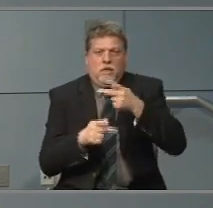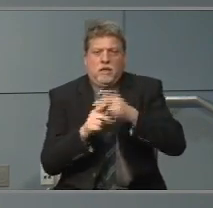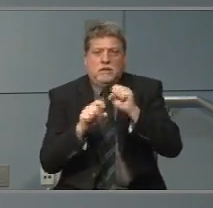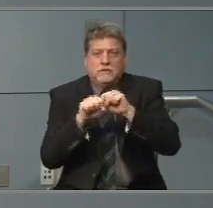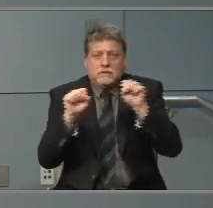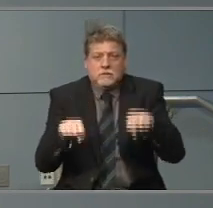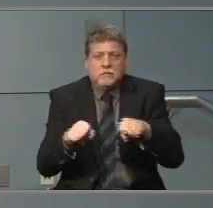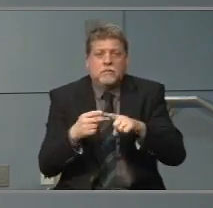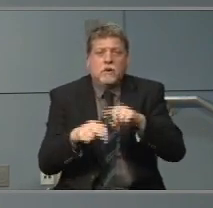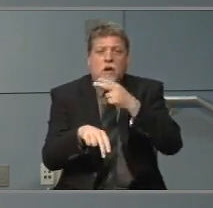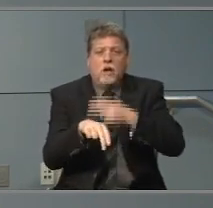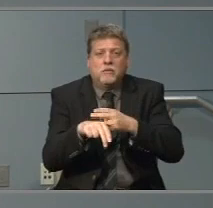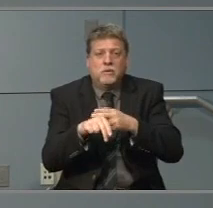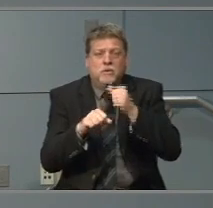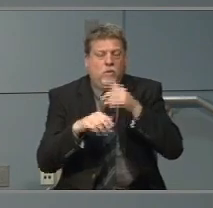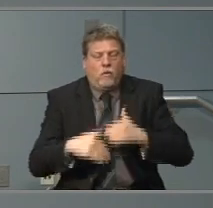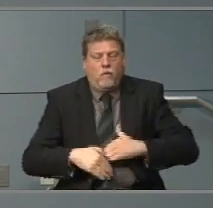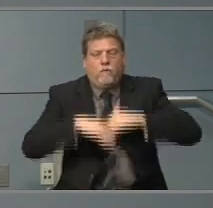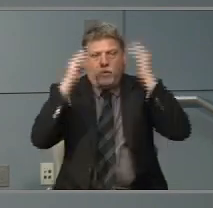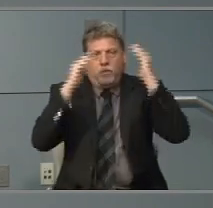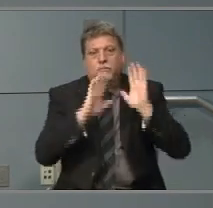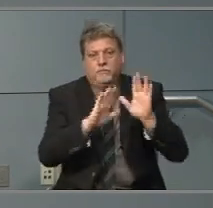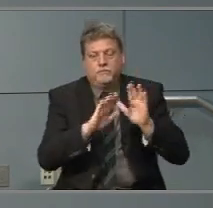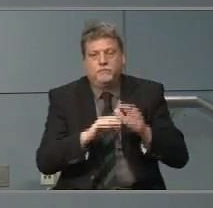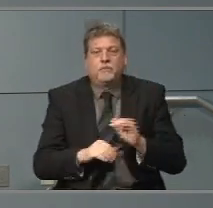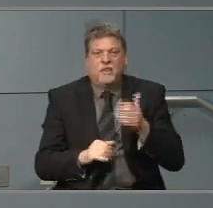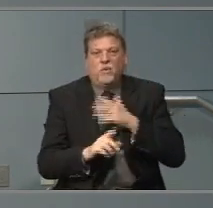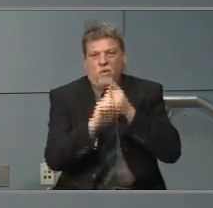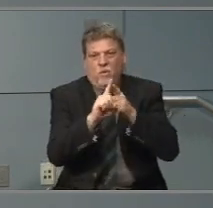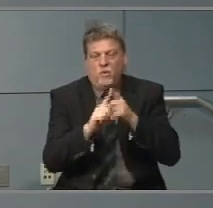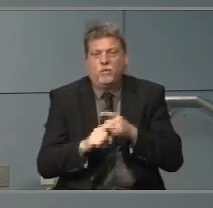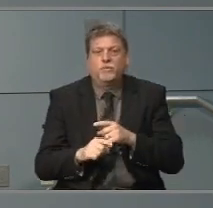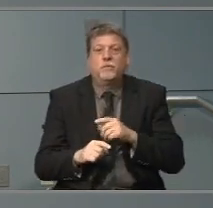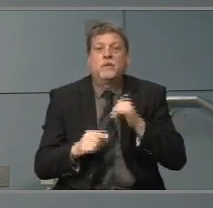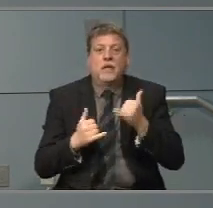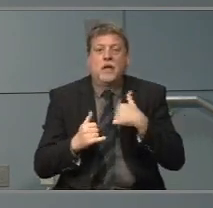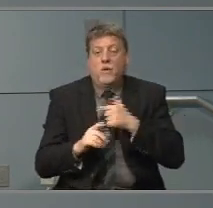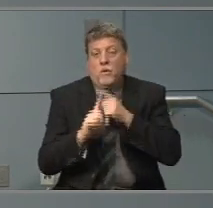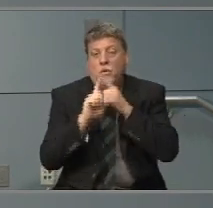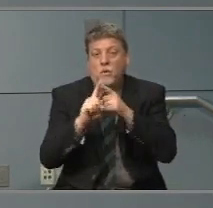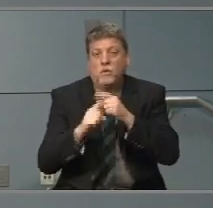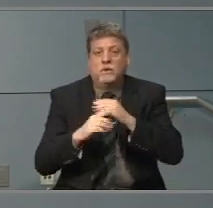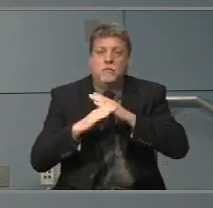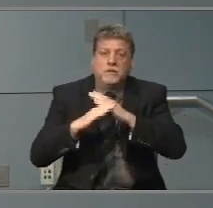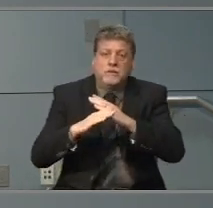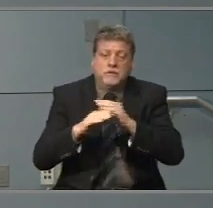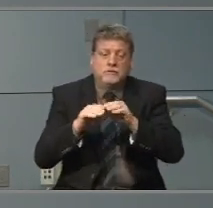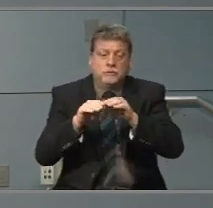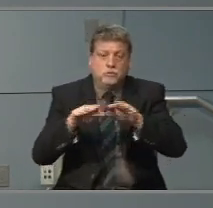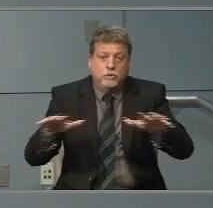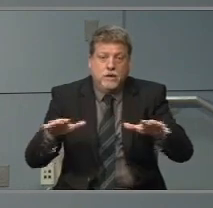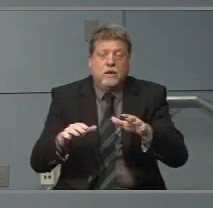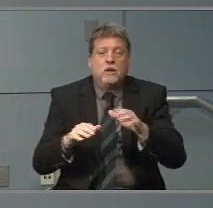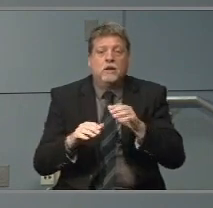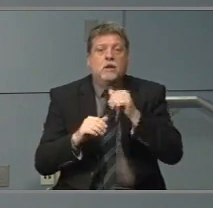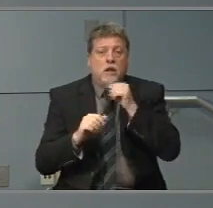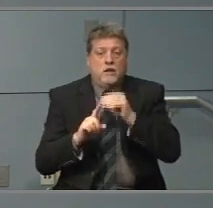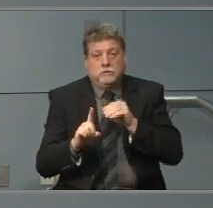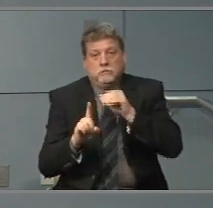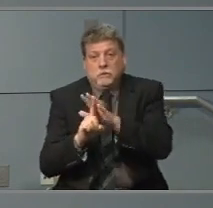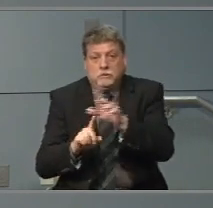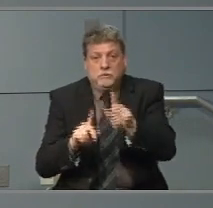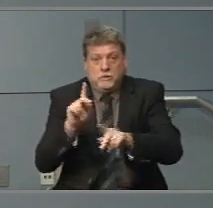we need to continue to reduce the chances for further spread and exposure and protect our healthcare system so it's there when people need